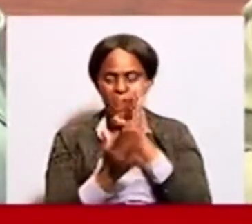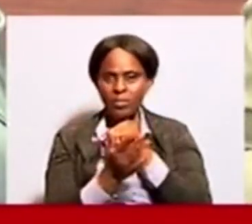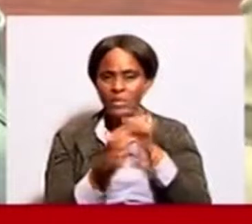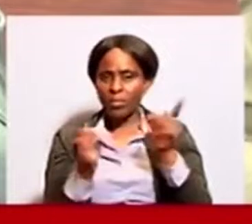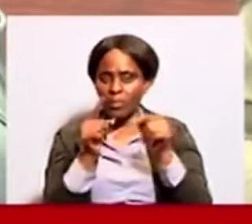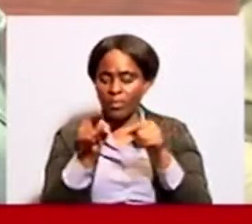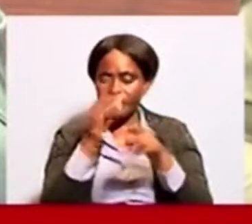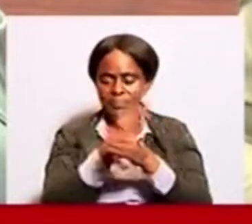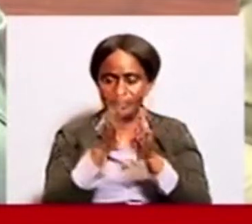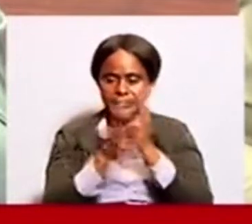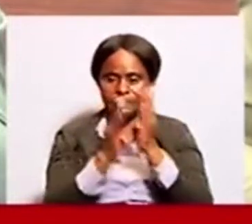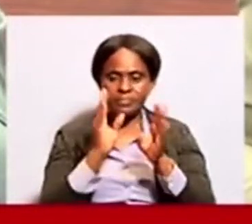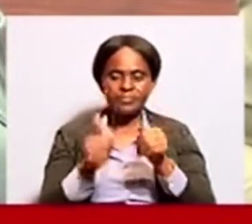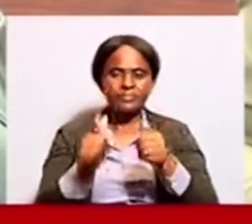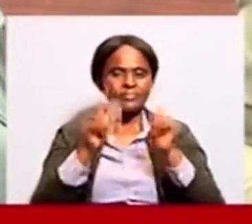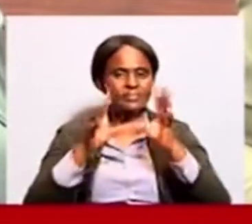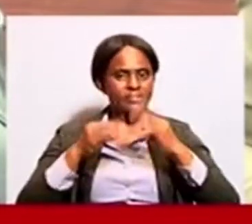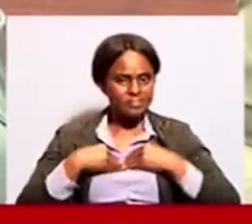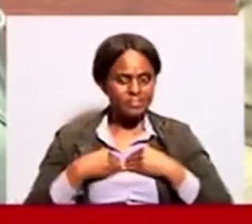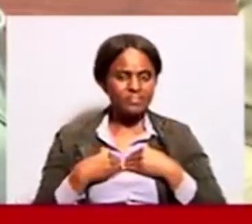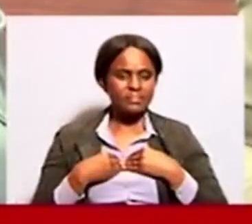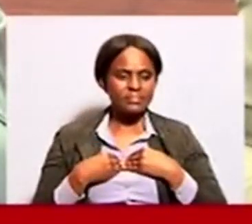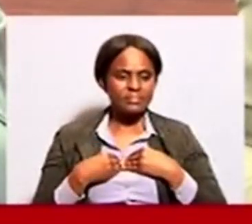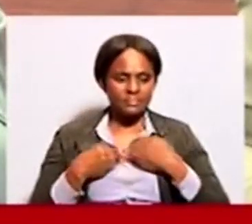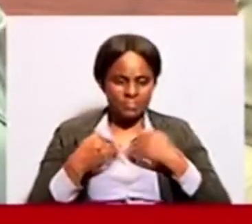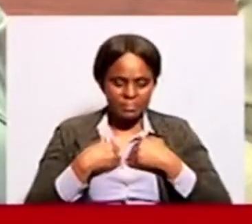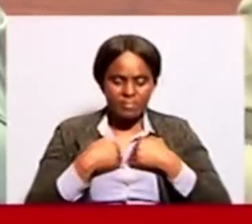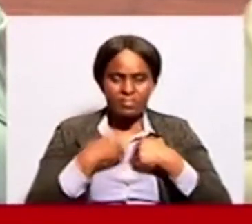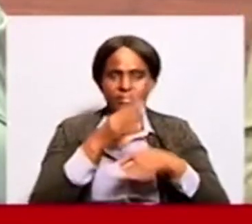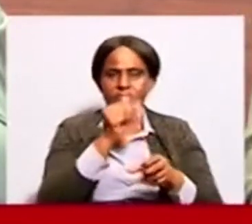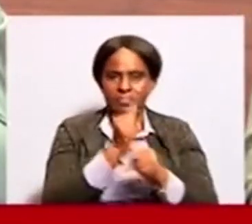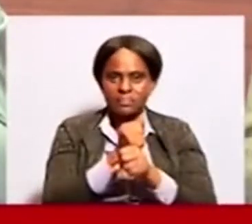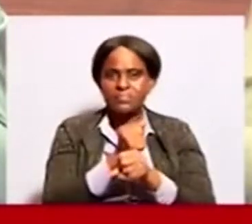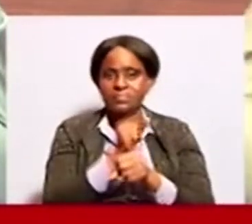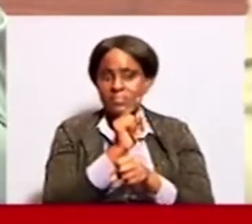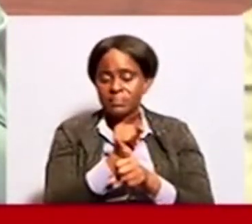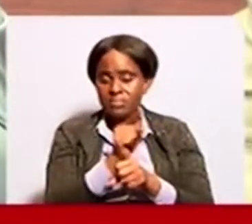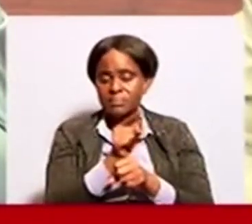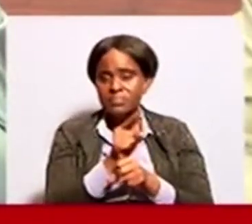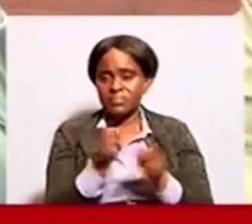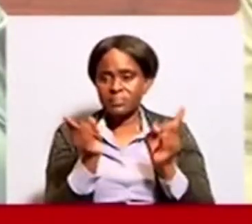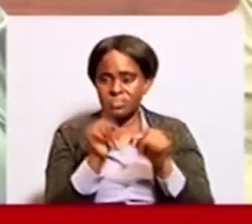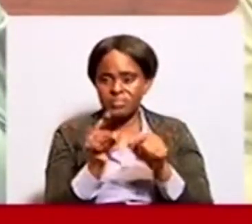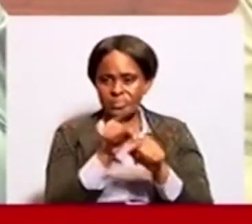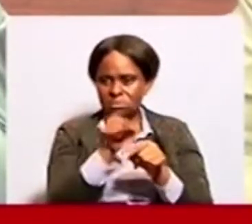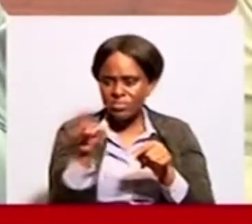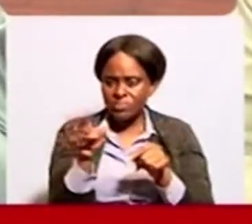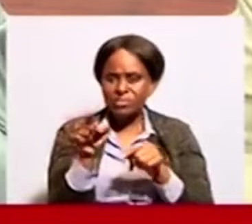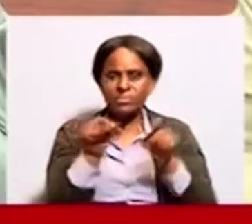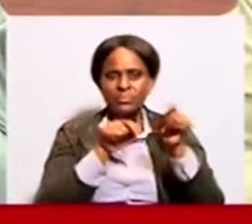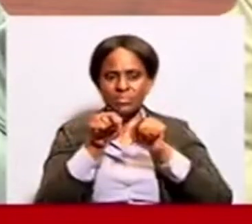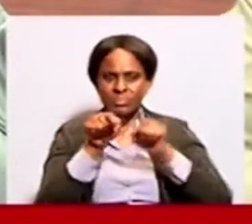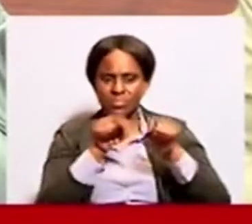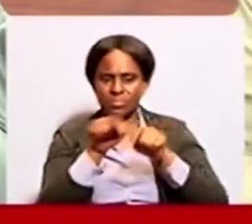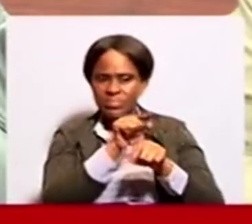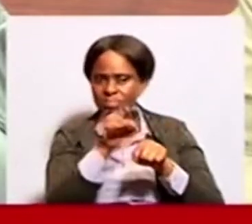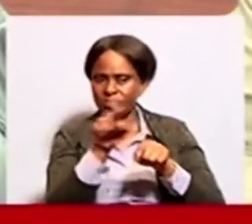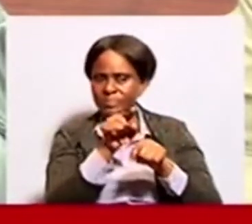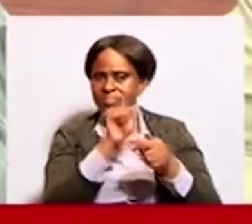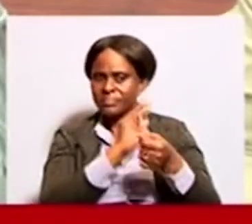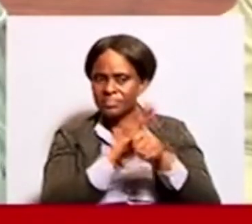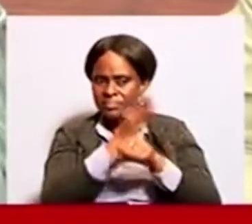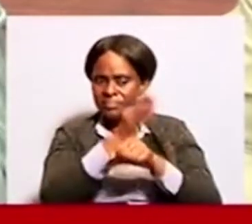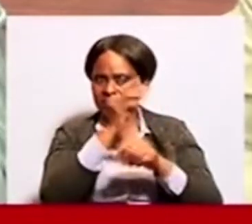the contractor acknowledged that he had received the contract. When do you take over the site? Is it upon